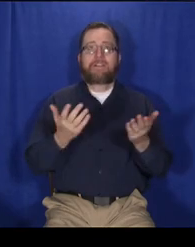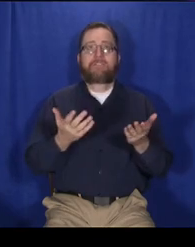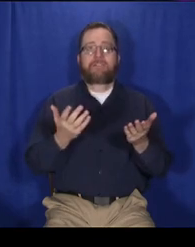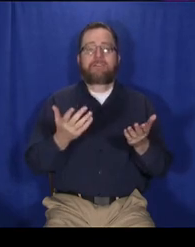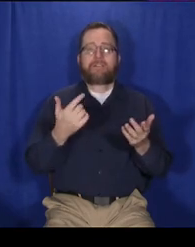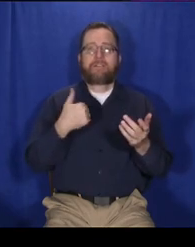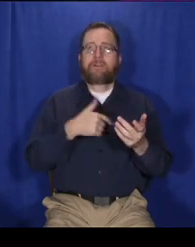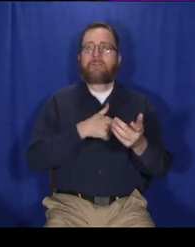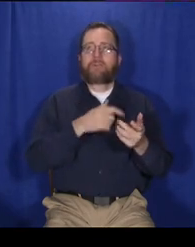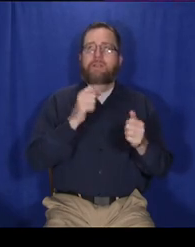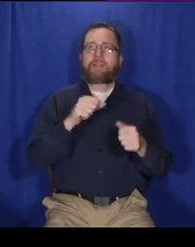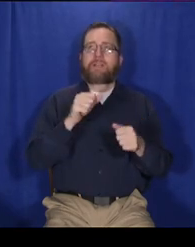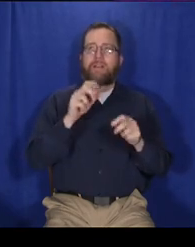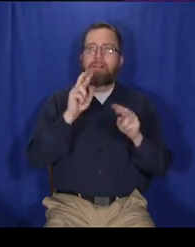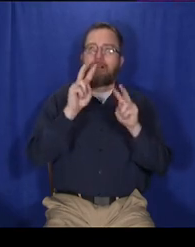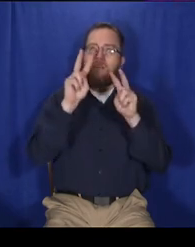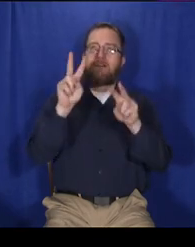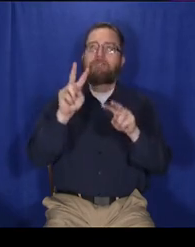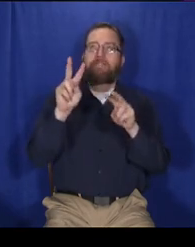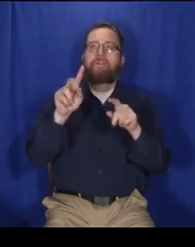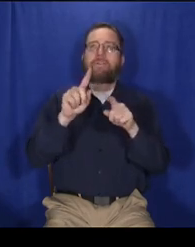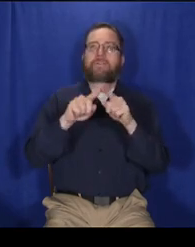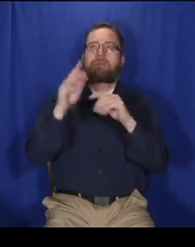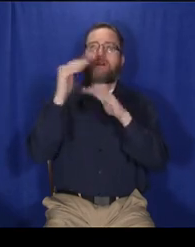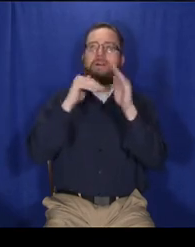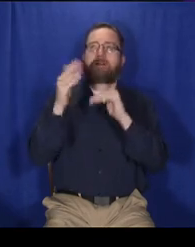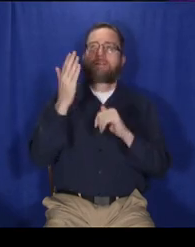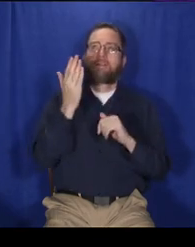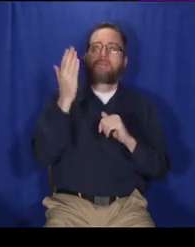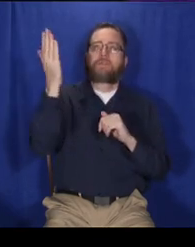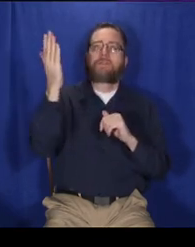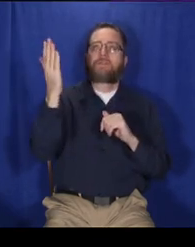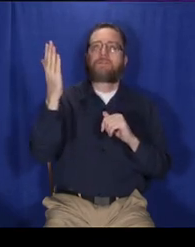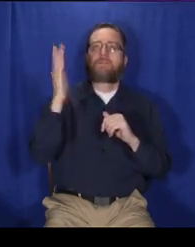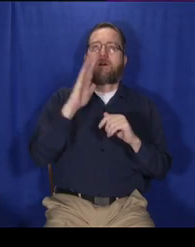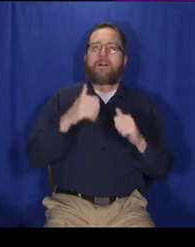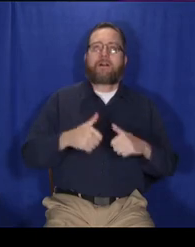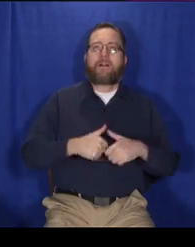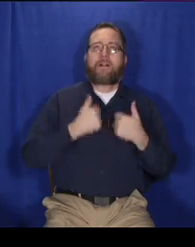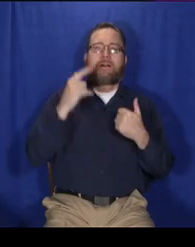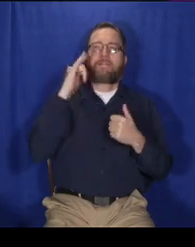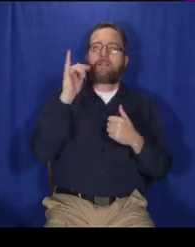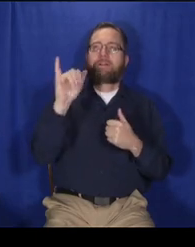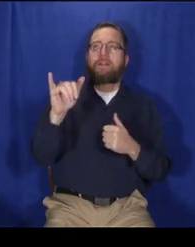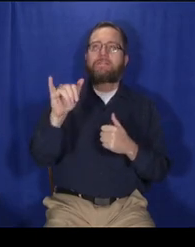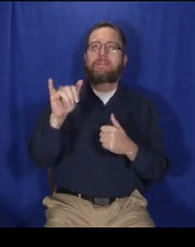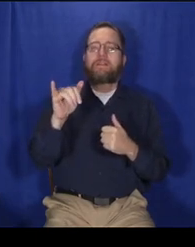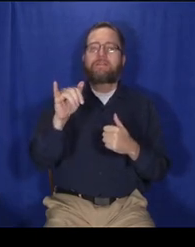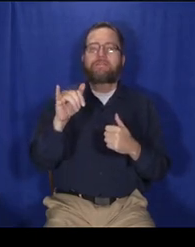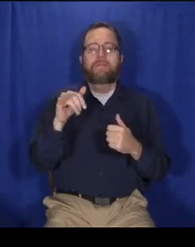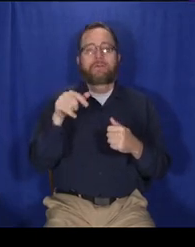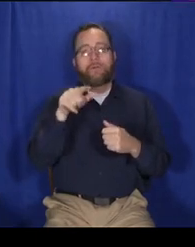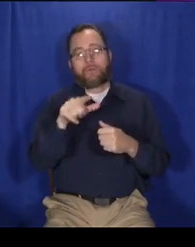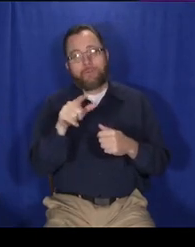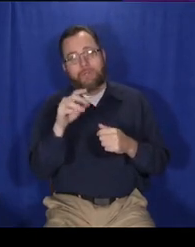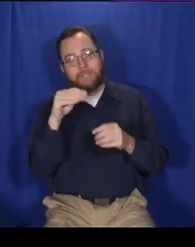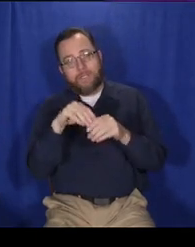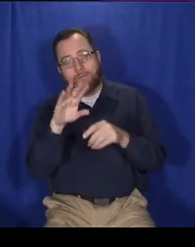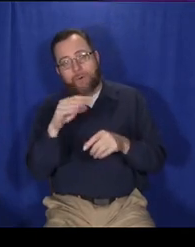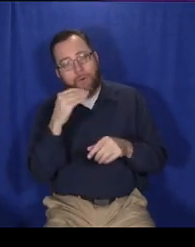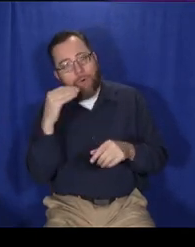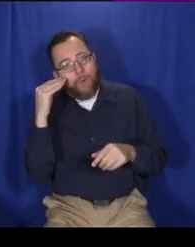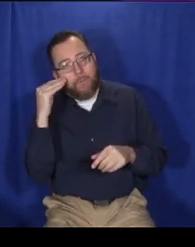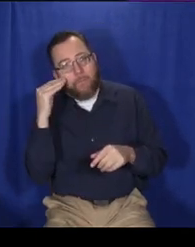imperishable, that we can look forward to. And so today, I want us to stand together, if you're willing, in your homes or a few that are in